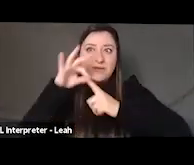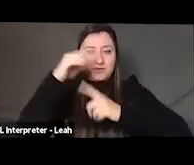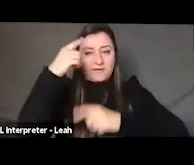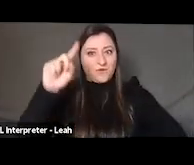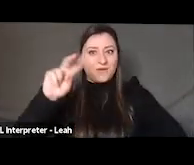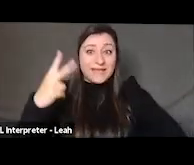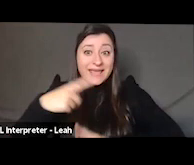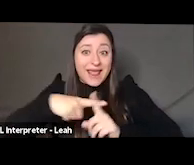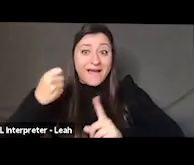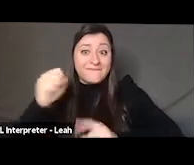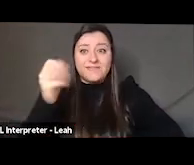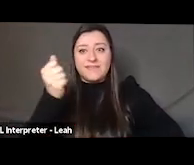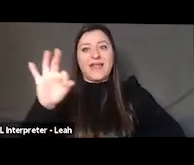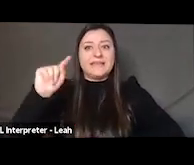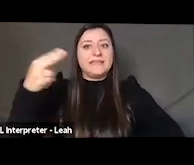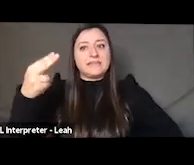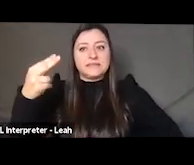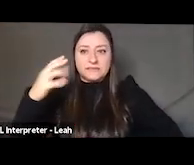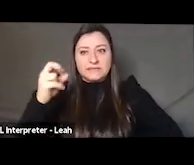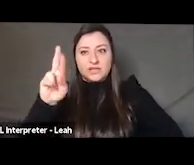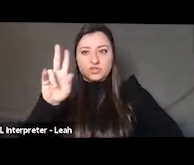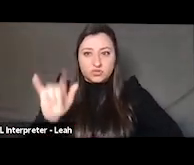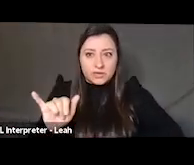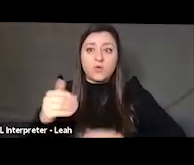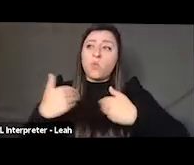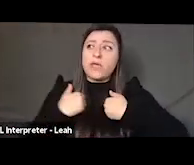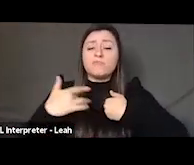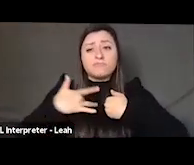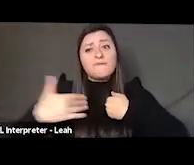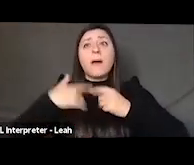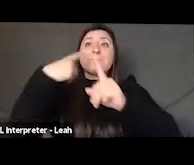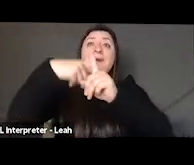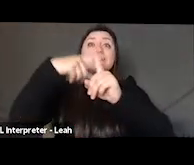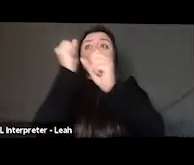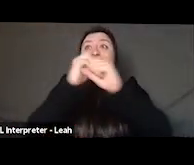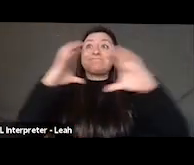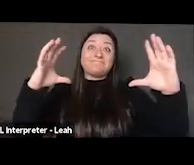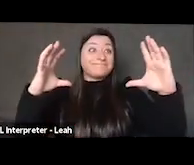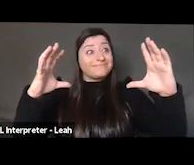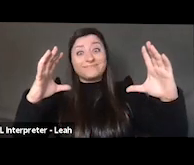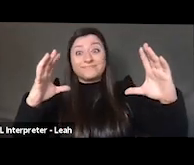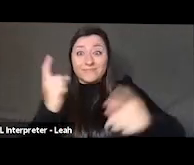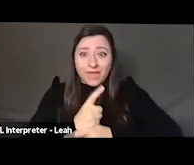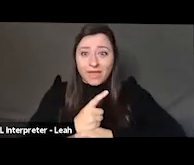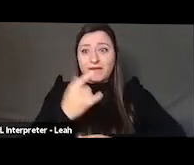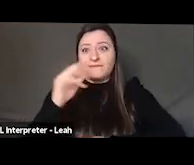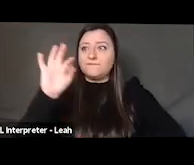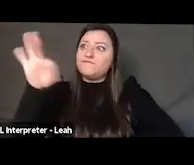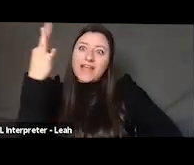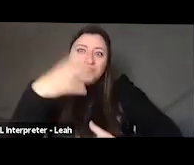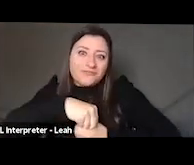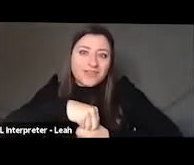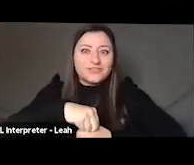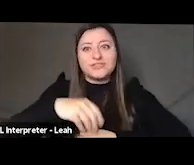half of the 19th century. We usually have a very positive image of foreign intervention, and especially of French intervention,